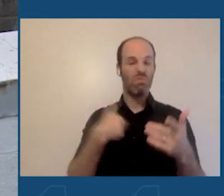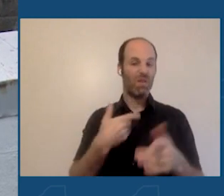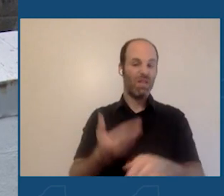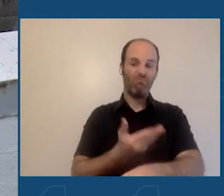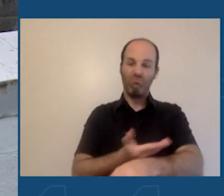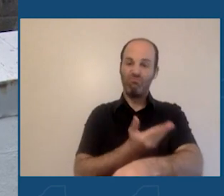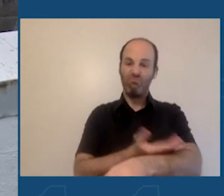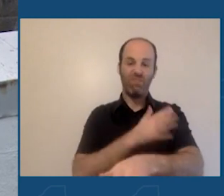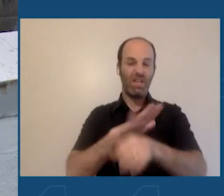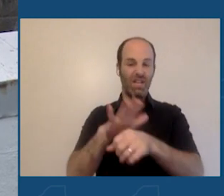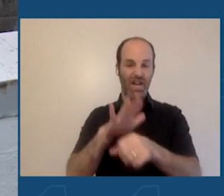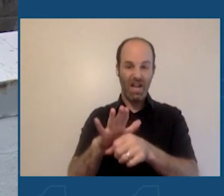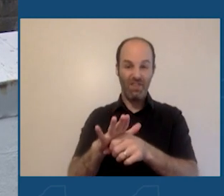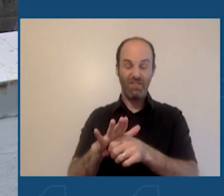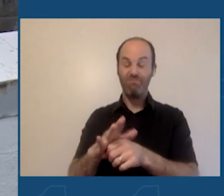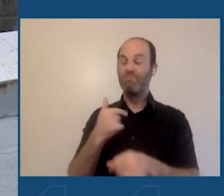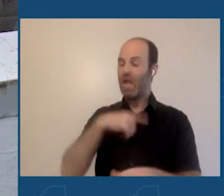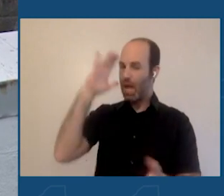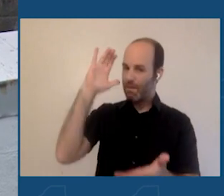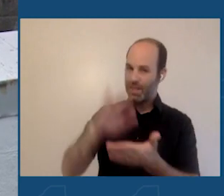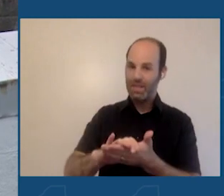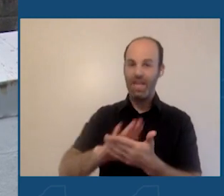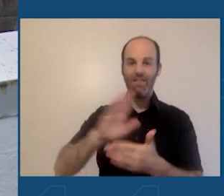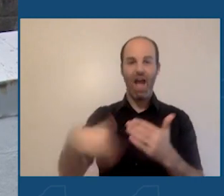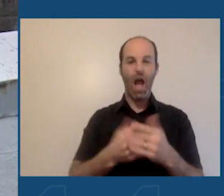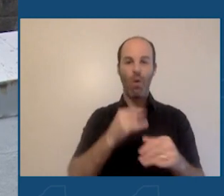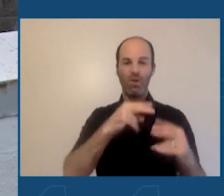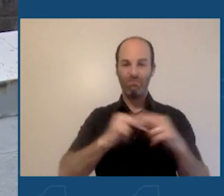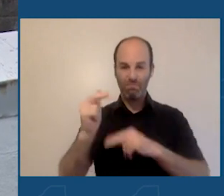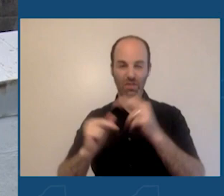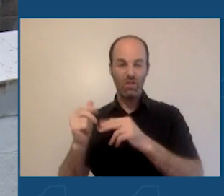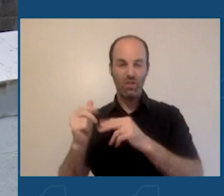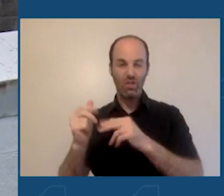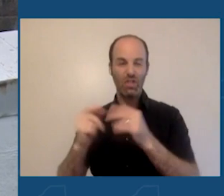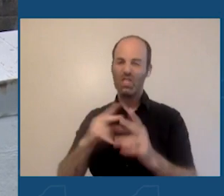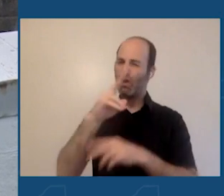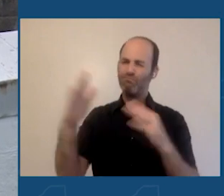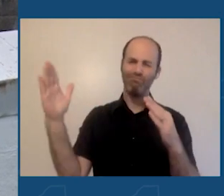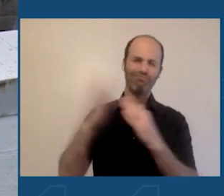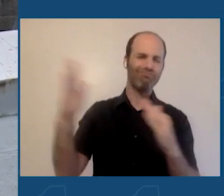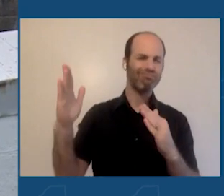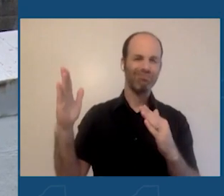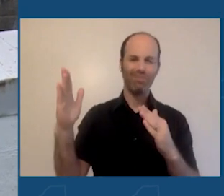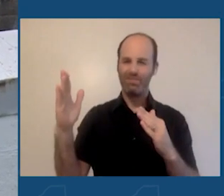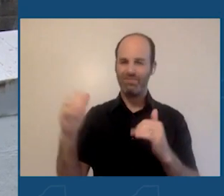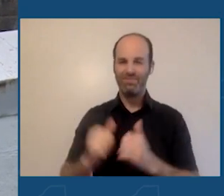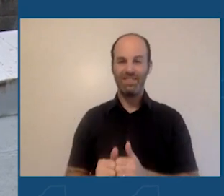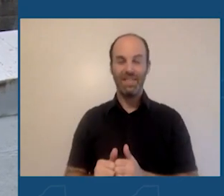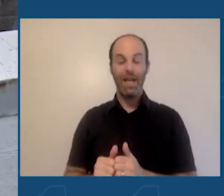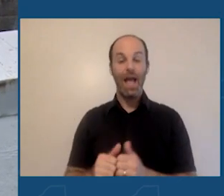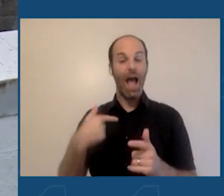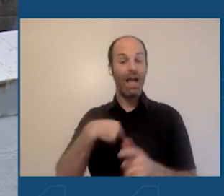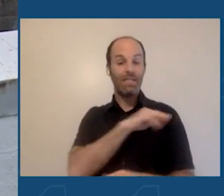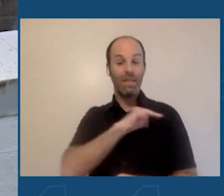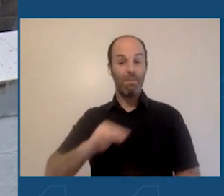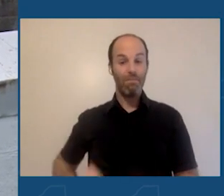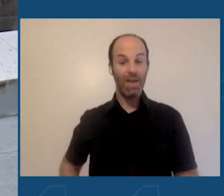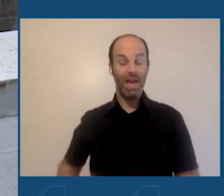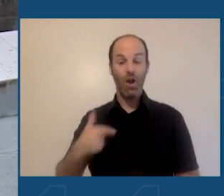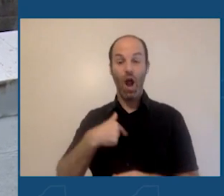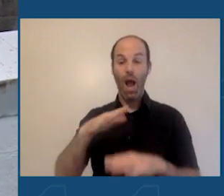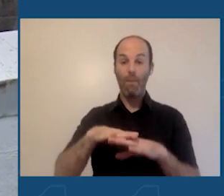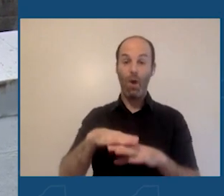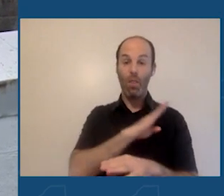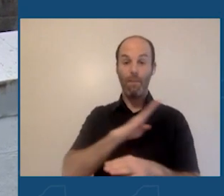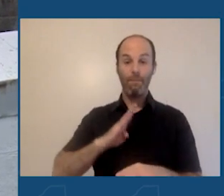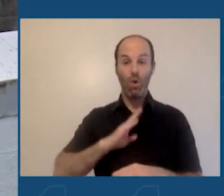are world-class, just as has been said, and they are second to none. As Mayor of Lake Placid, I am on the board of the World Union of Olympic Cities,